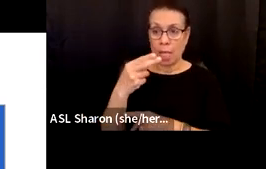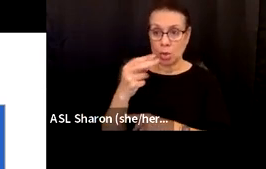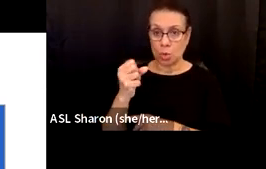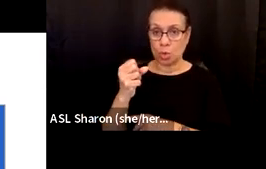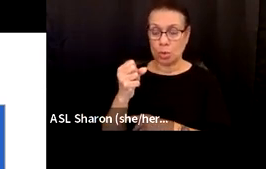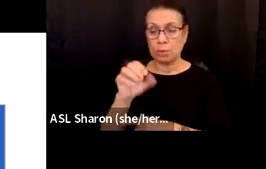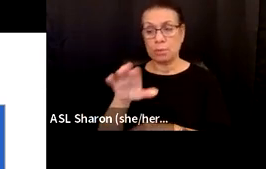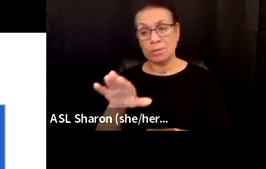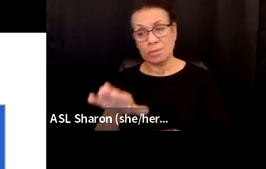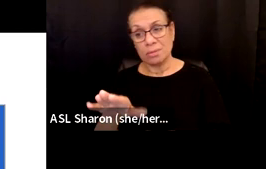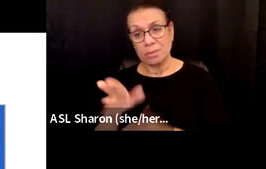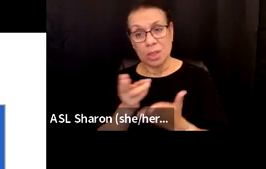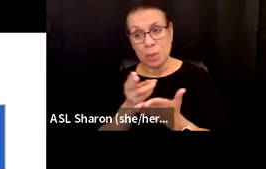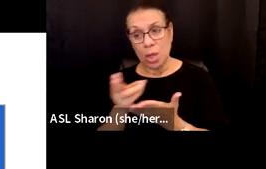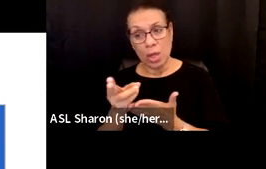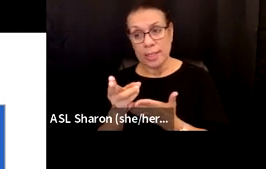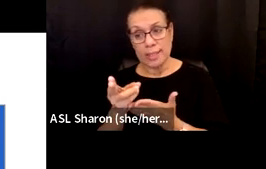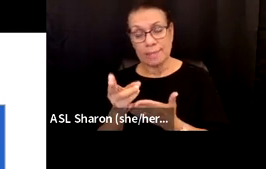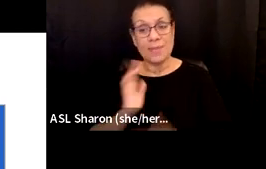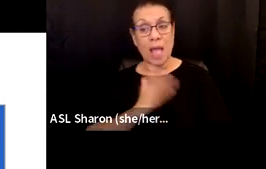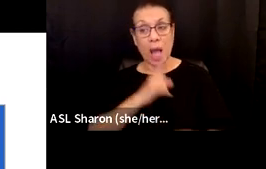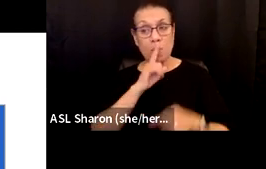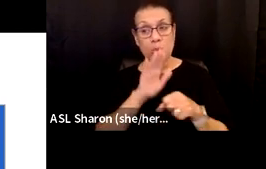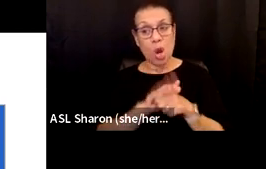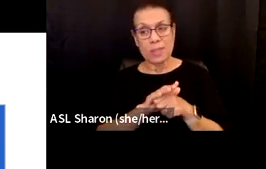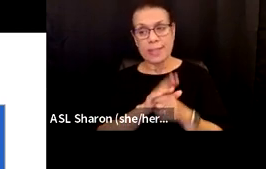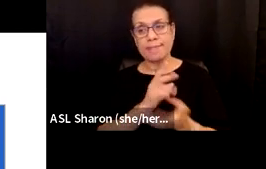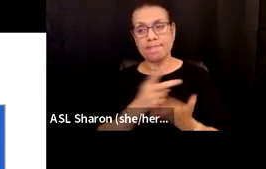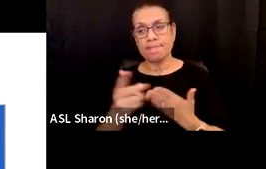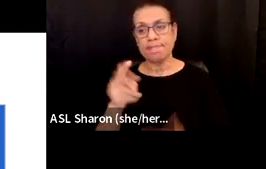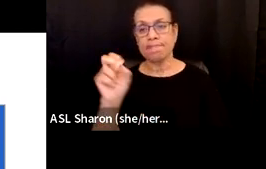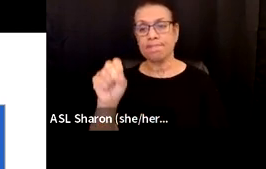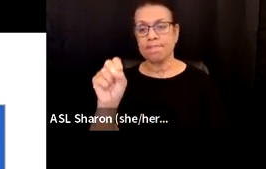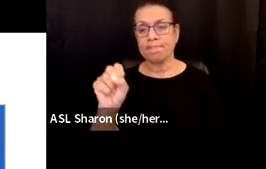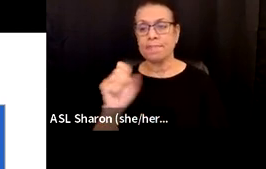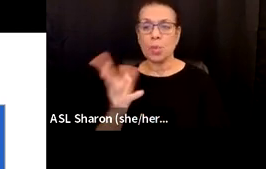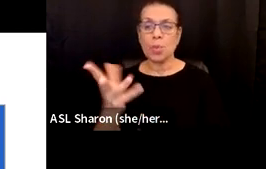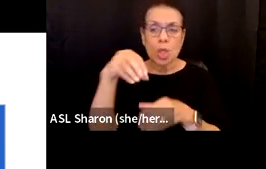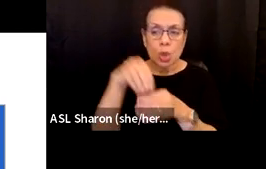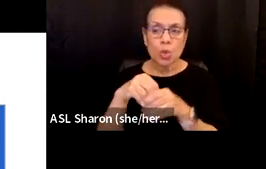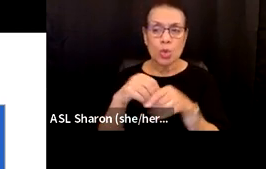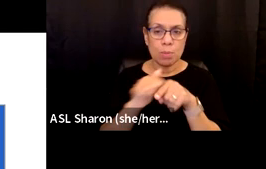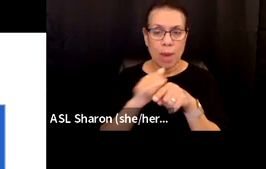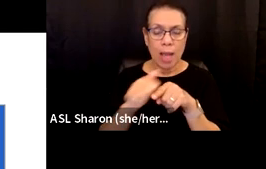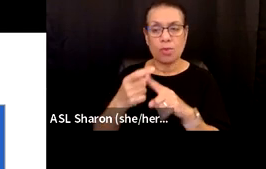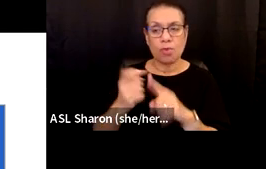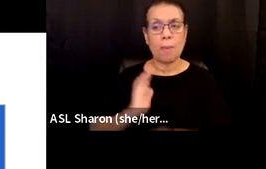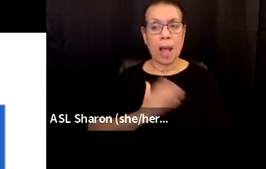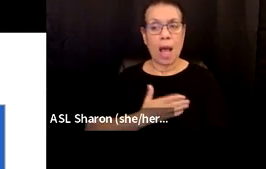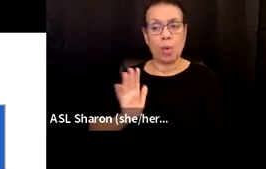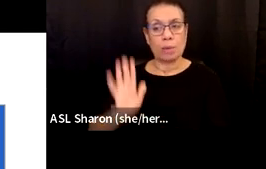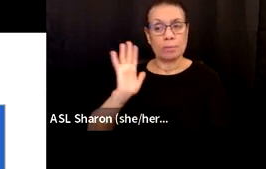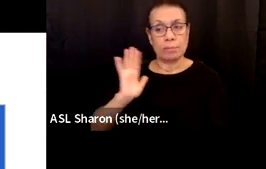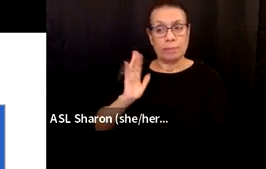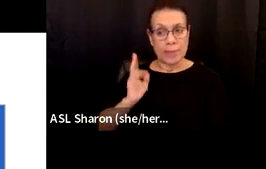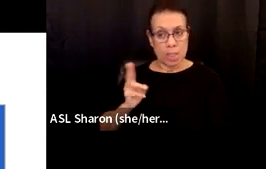quite honest we have not been delivering on a promise in the way that we should relative to inclusive practices based on our history but